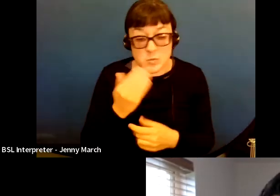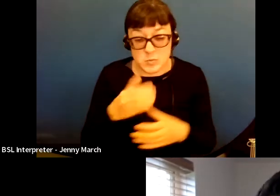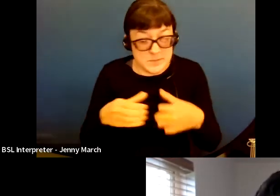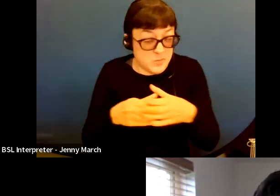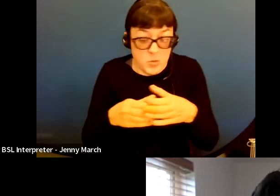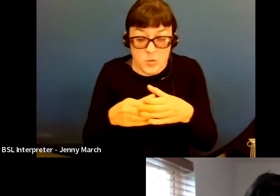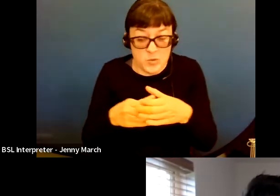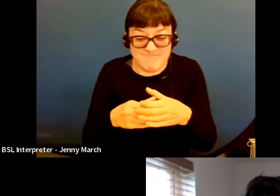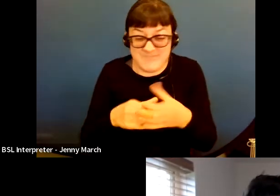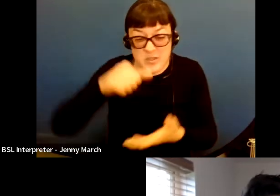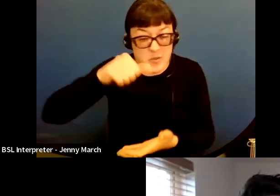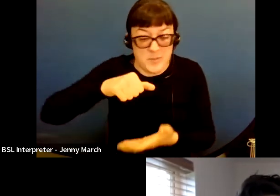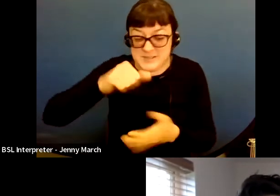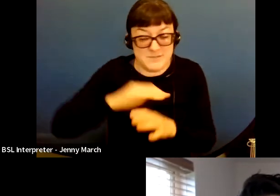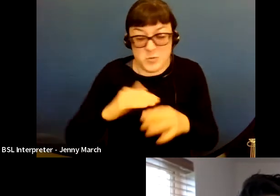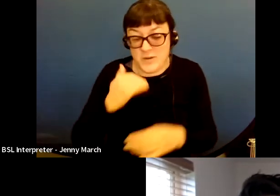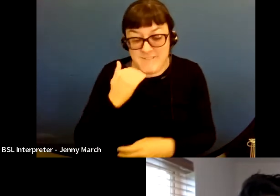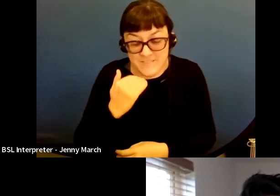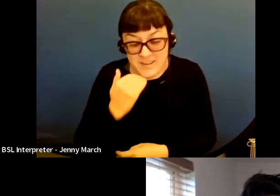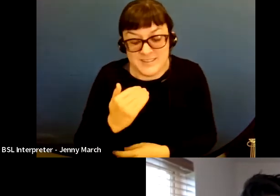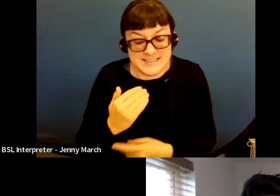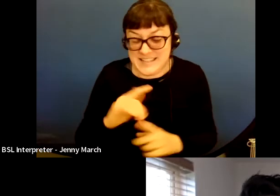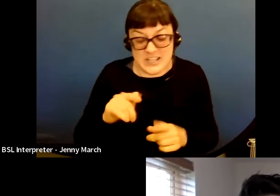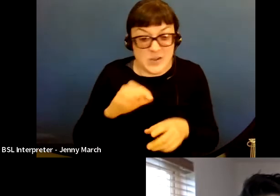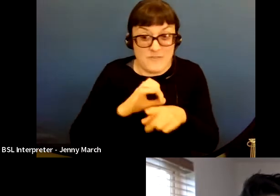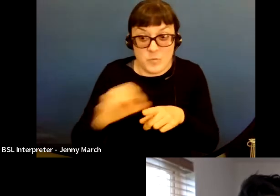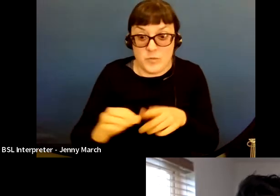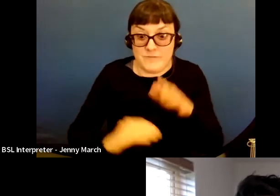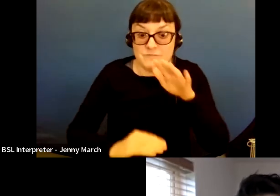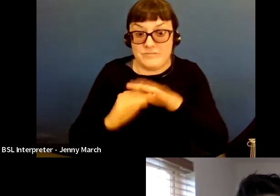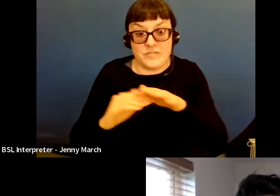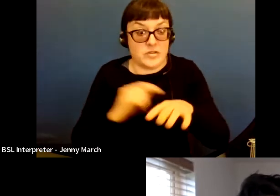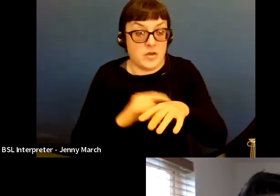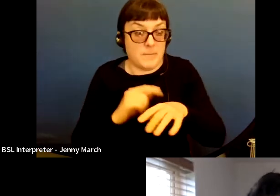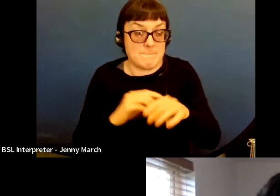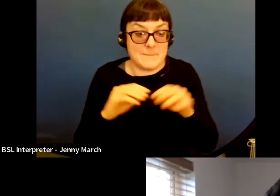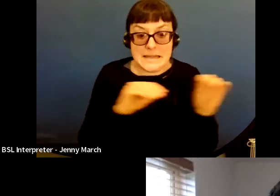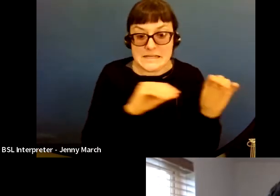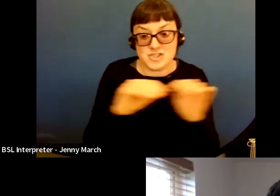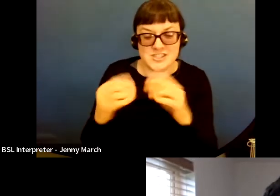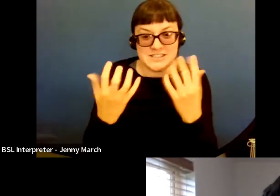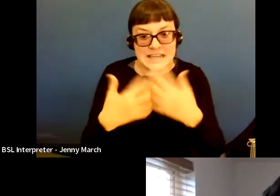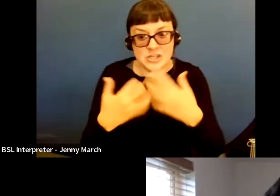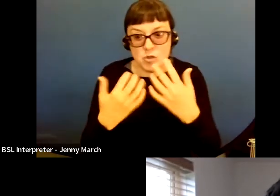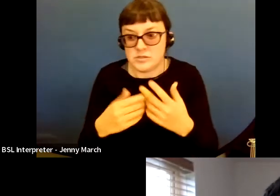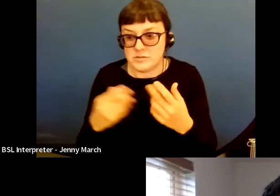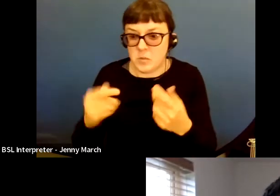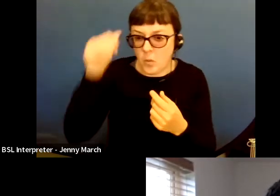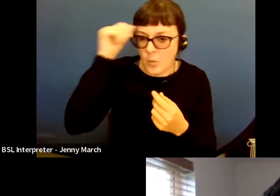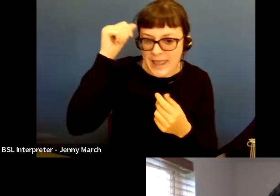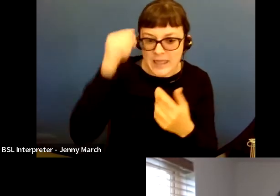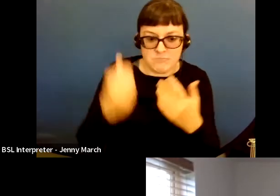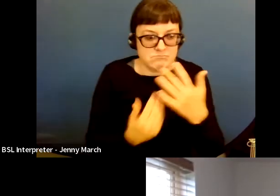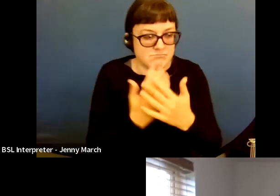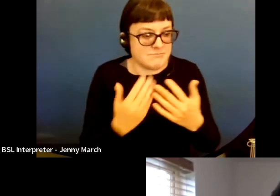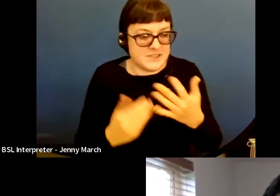size and that budgets are stretched, and as such simply cannot afford a full-time educational technologist to keep up to date with what is best practice in EdTech. If